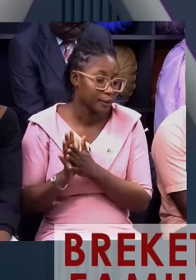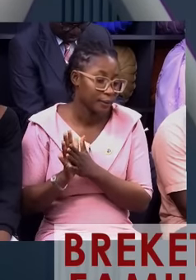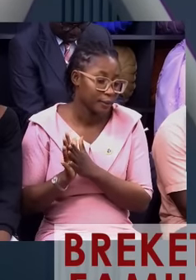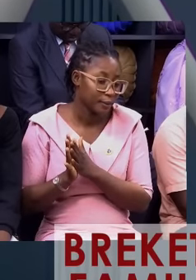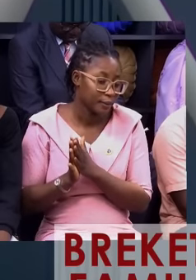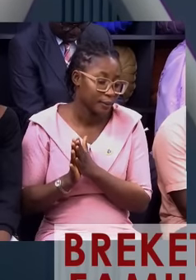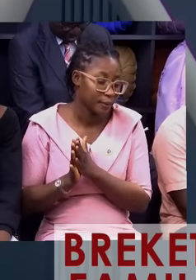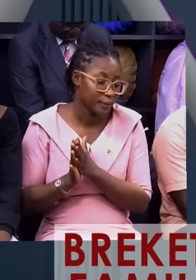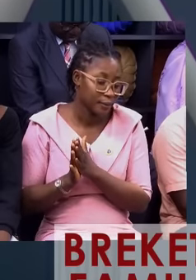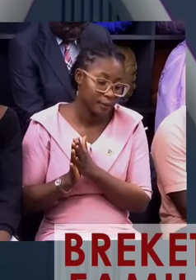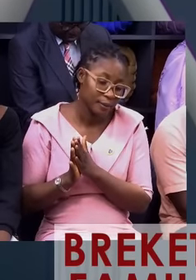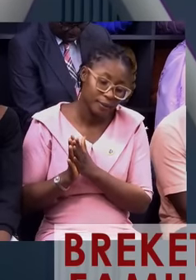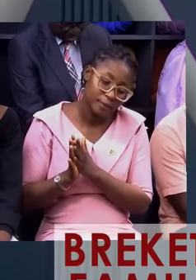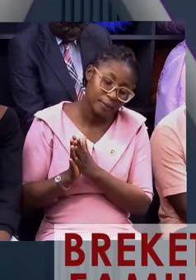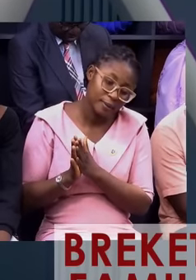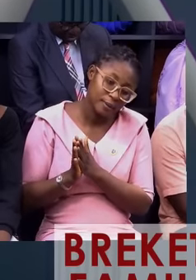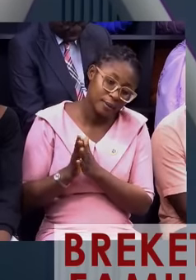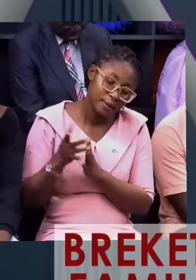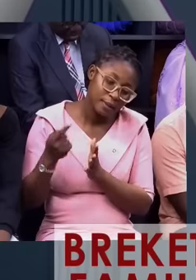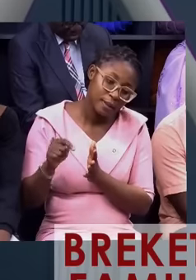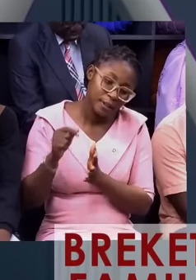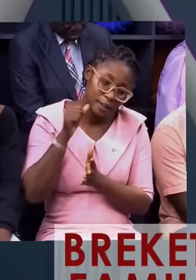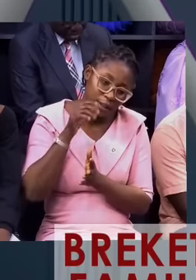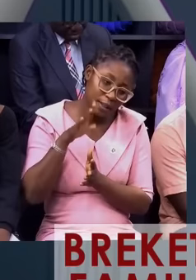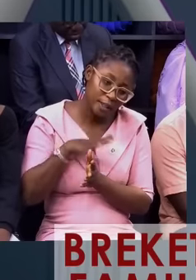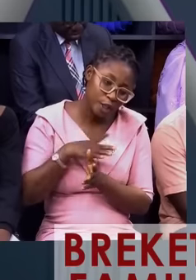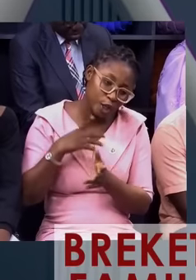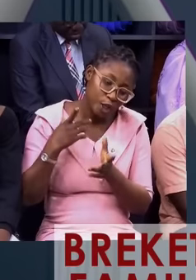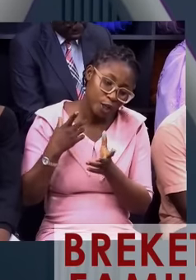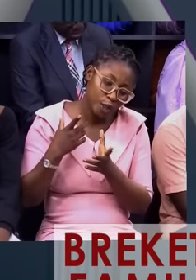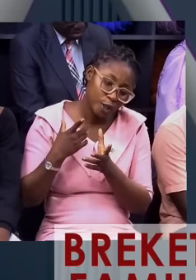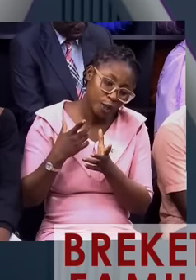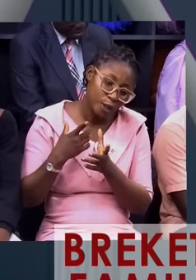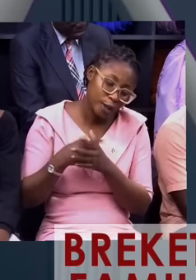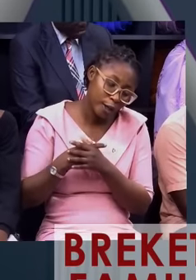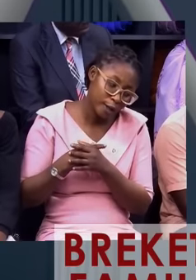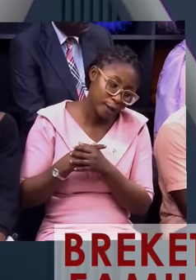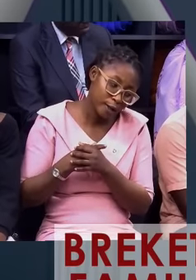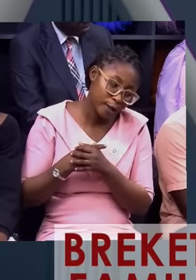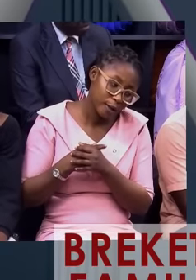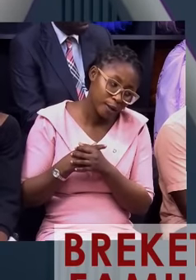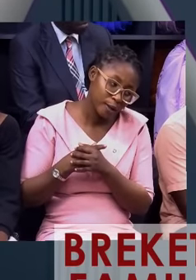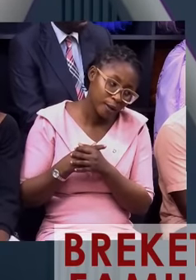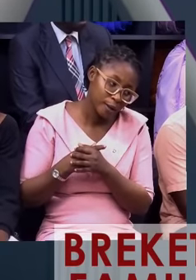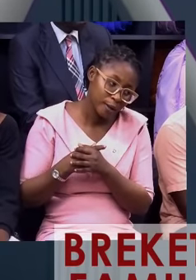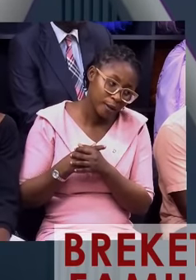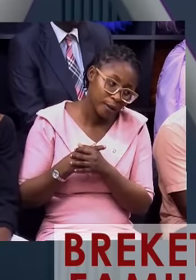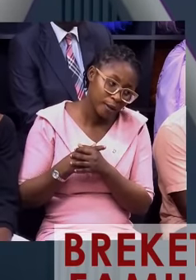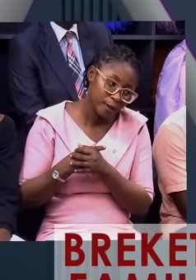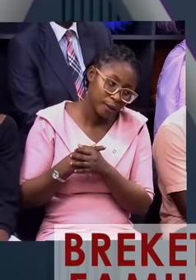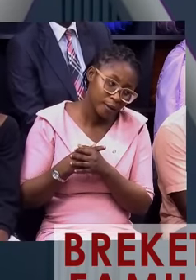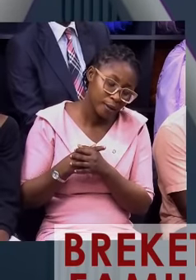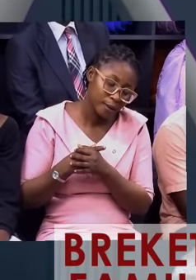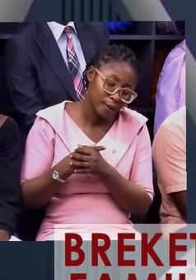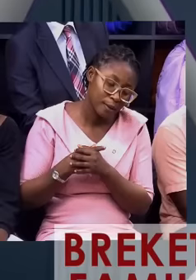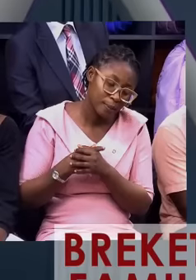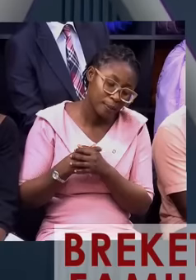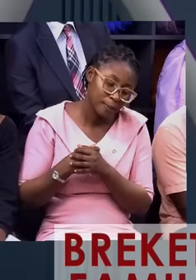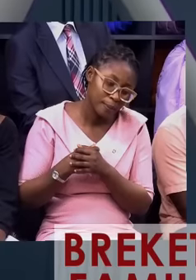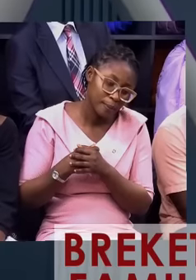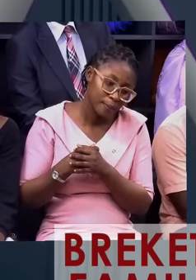offer I after a week call because one of my sister follow me you